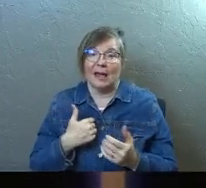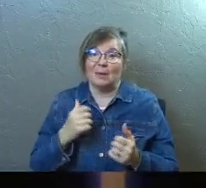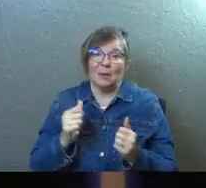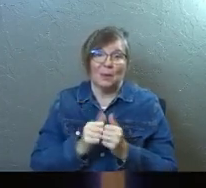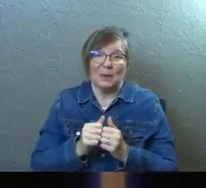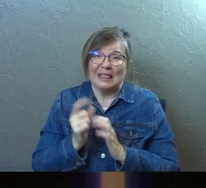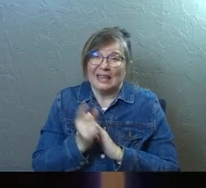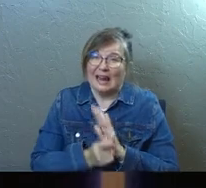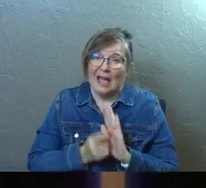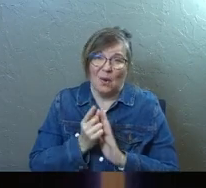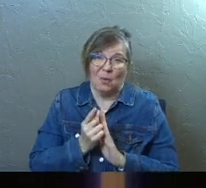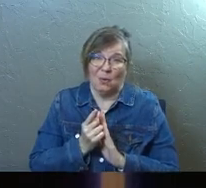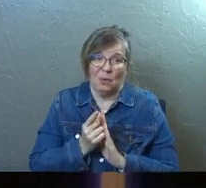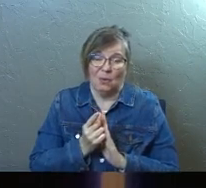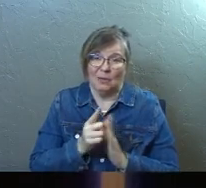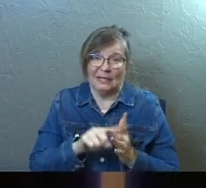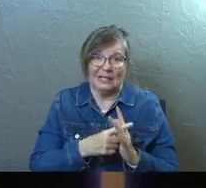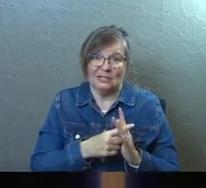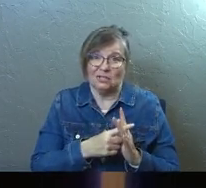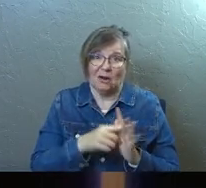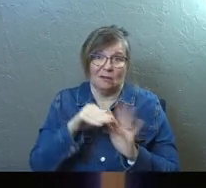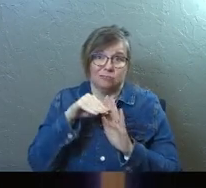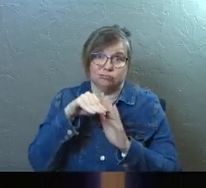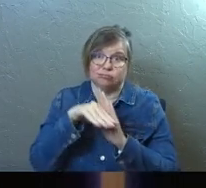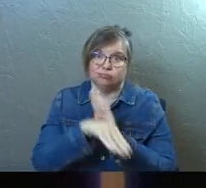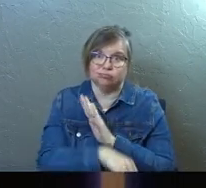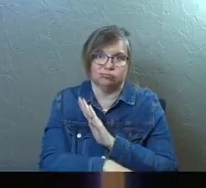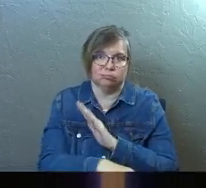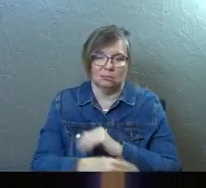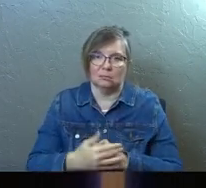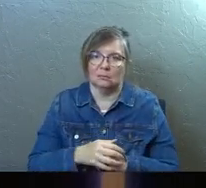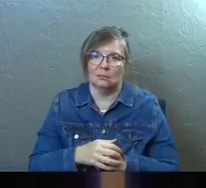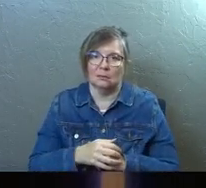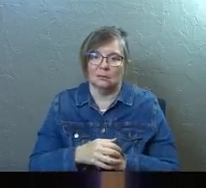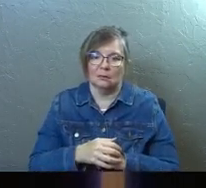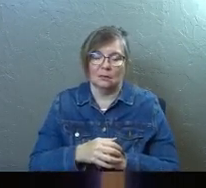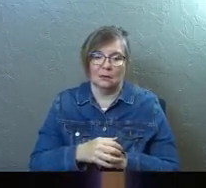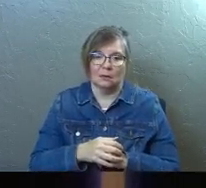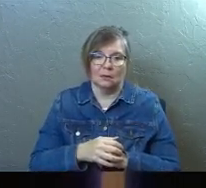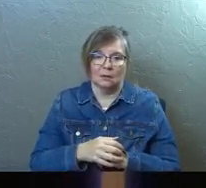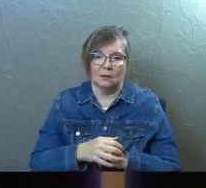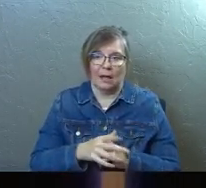mean, within an hour, he just started to tank. And we